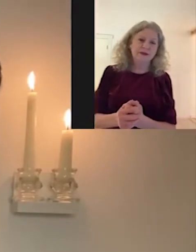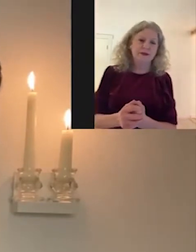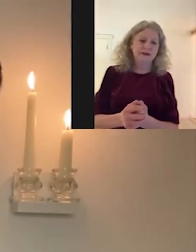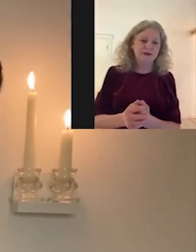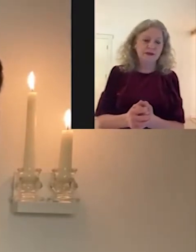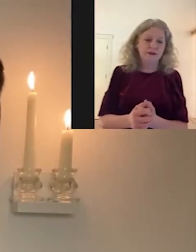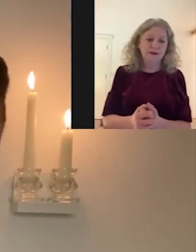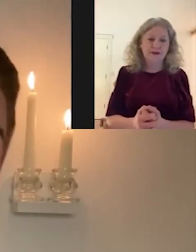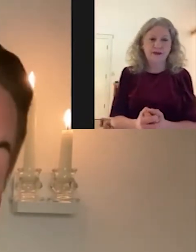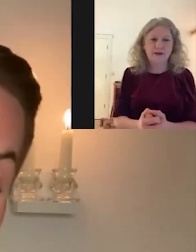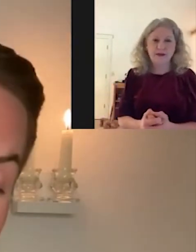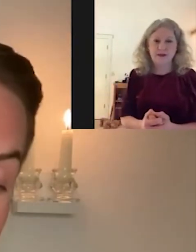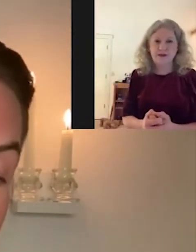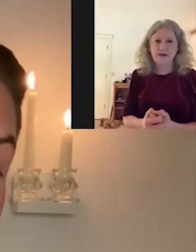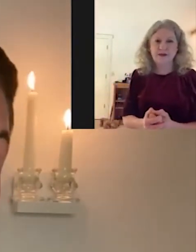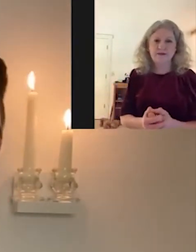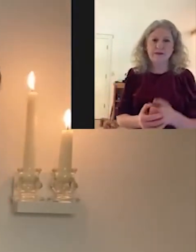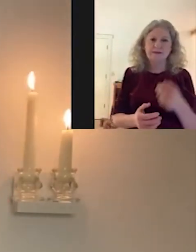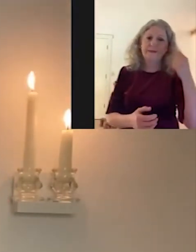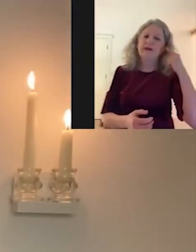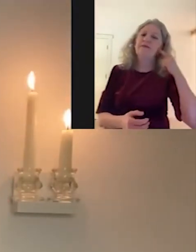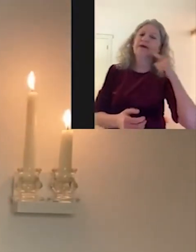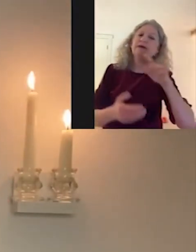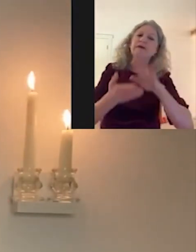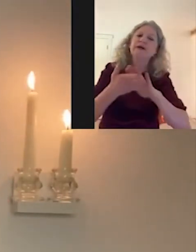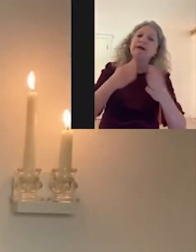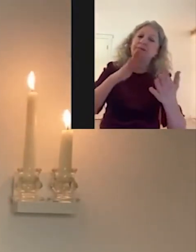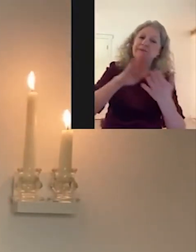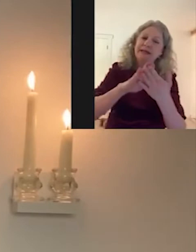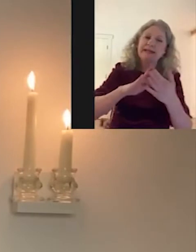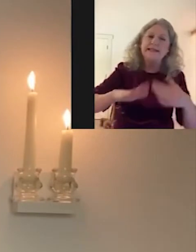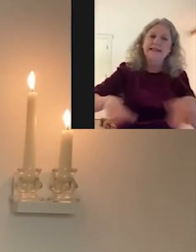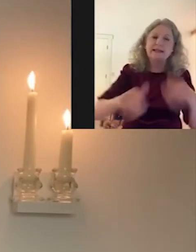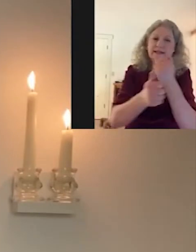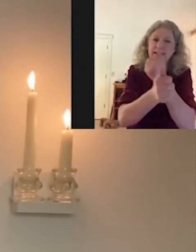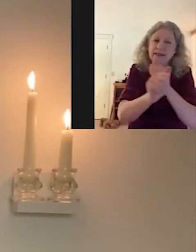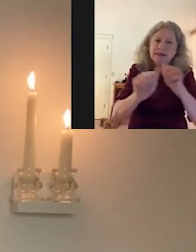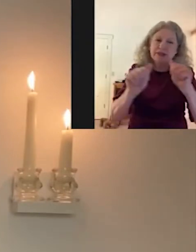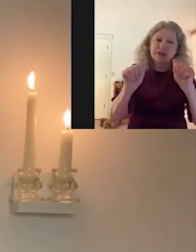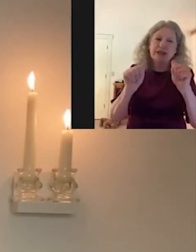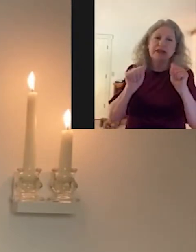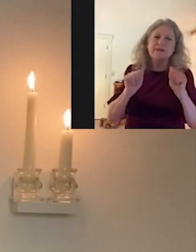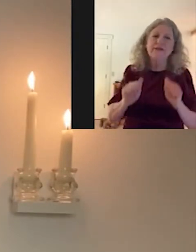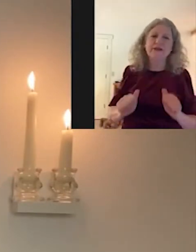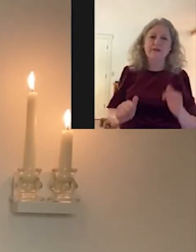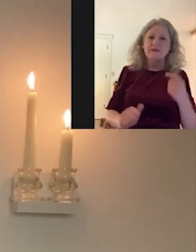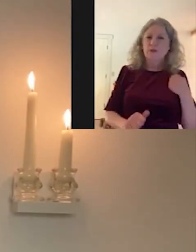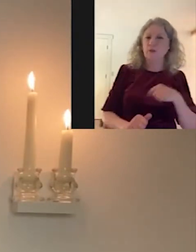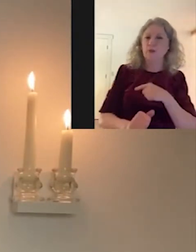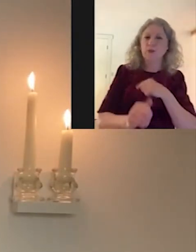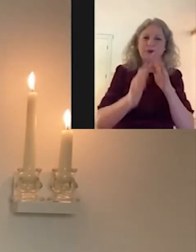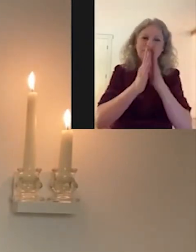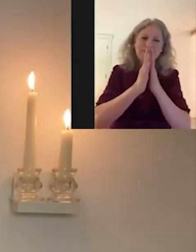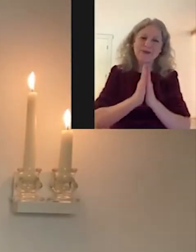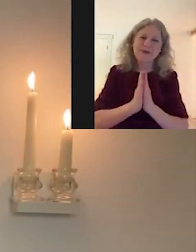in love. For peace and salvation we pray to you.